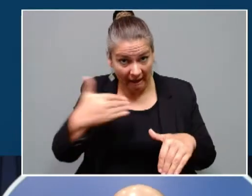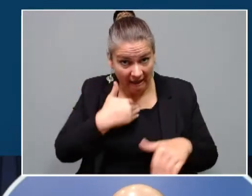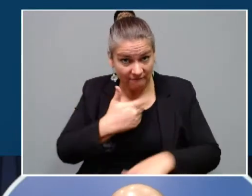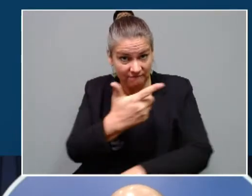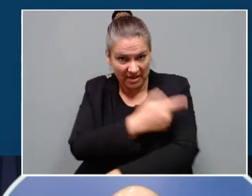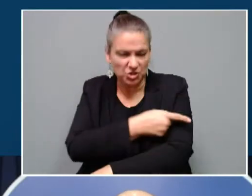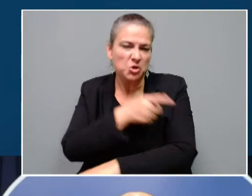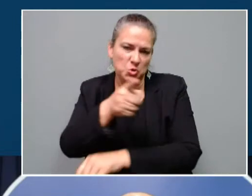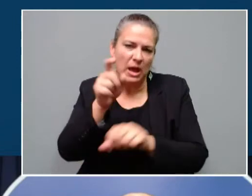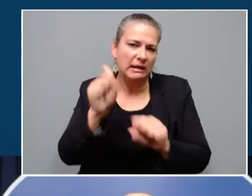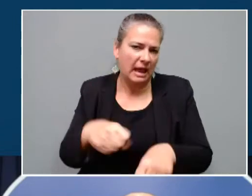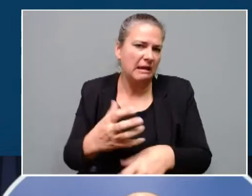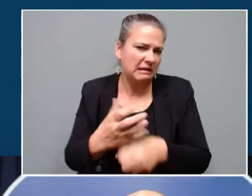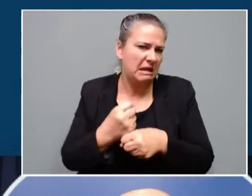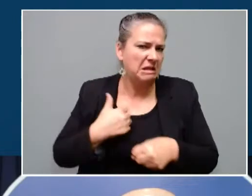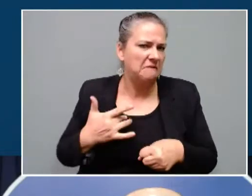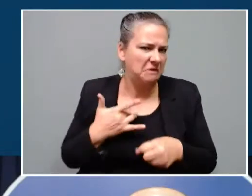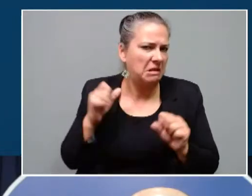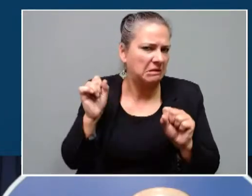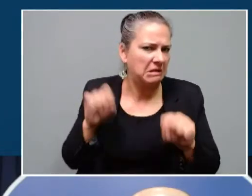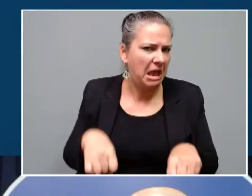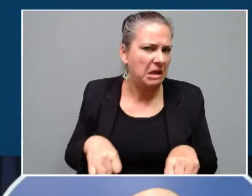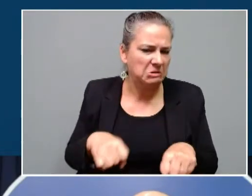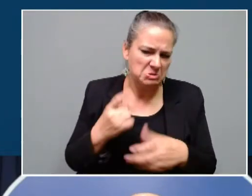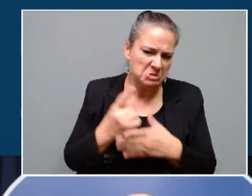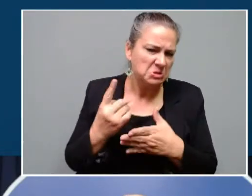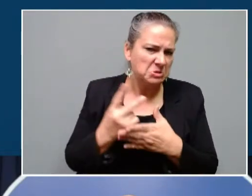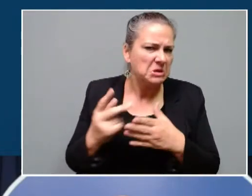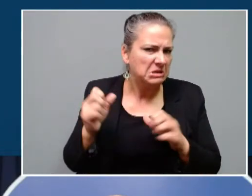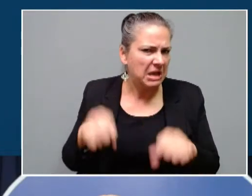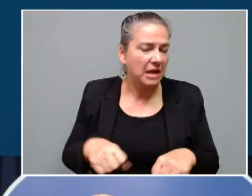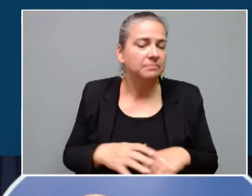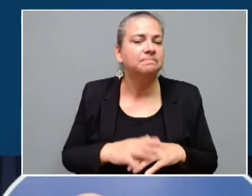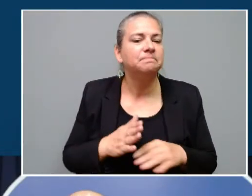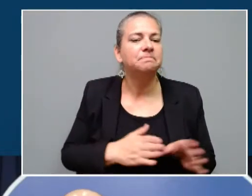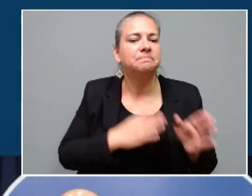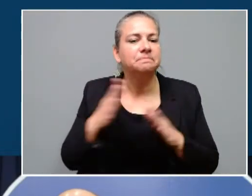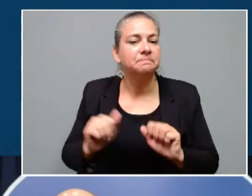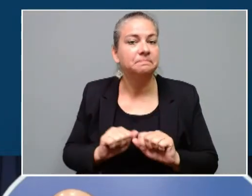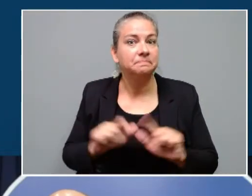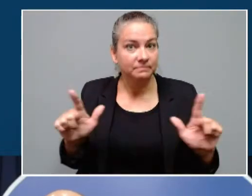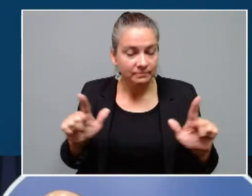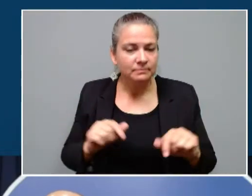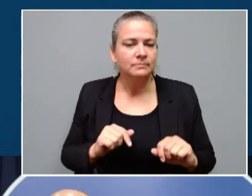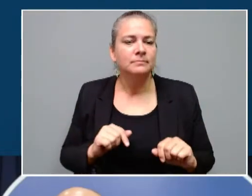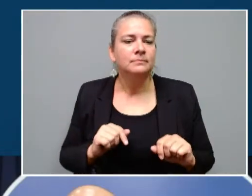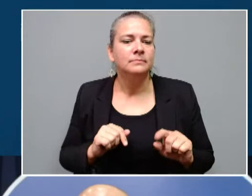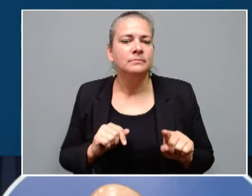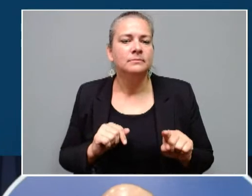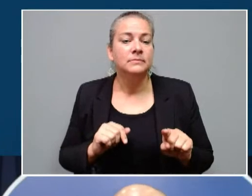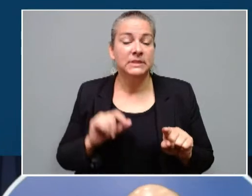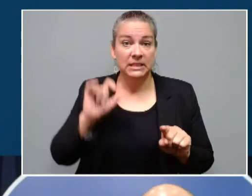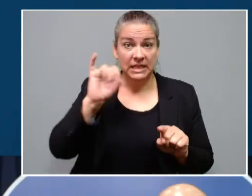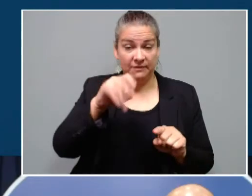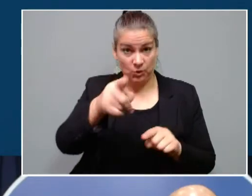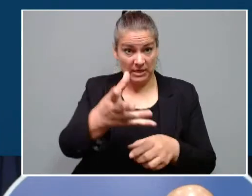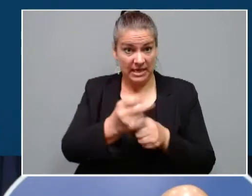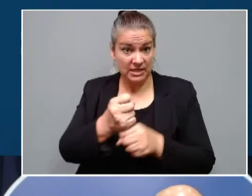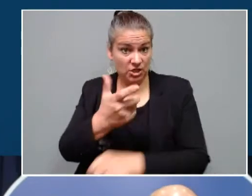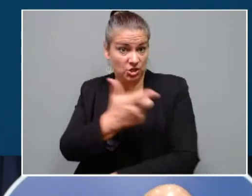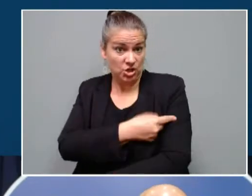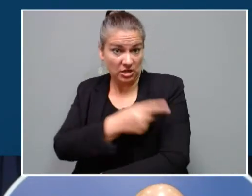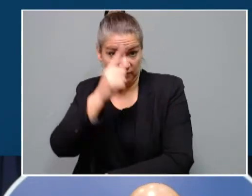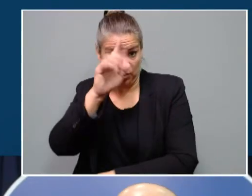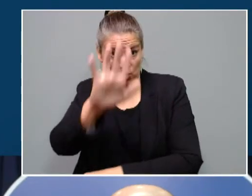vaccines. I do want to show one more thing real quick. For those of you who may get a vaccine for your child, and certainly